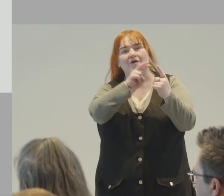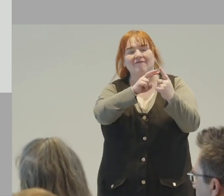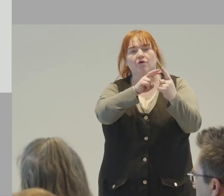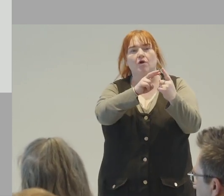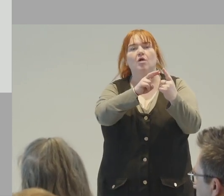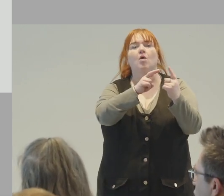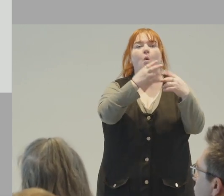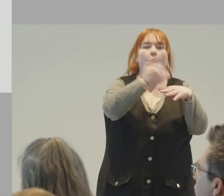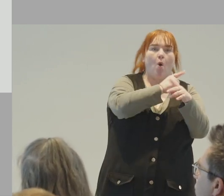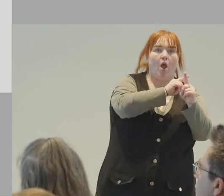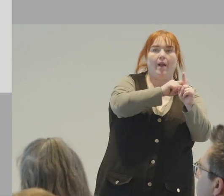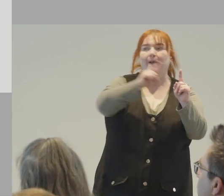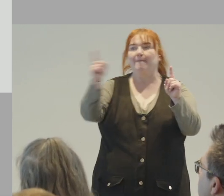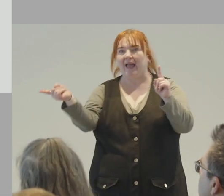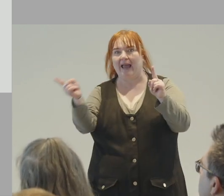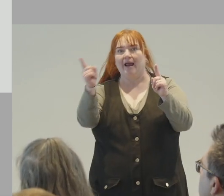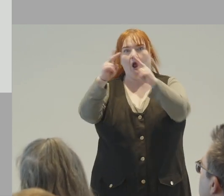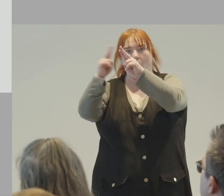about work.